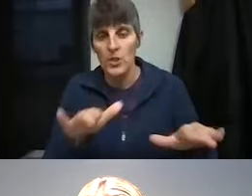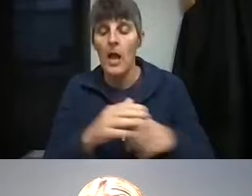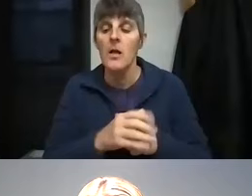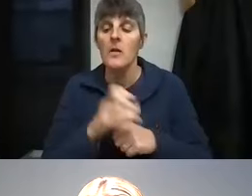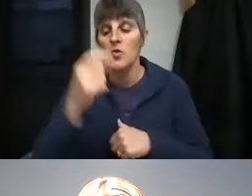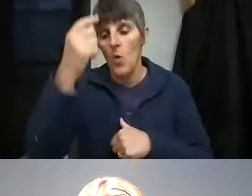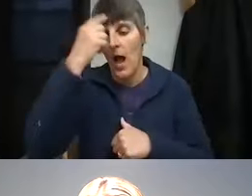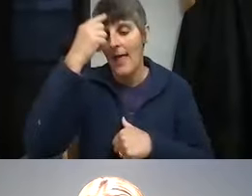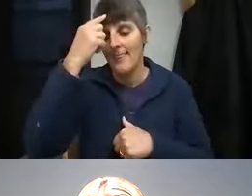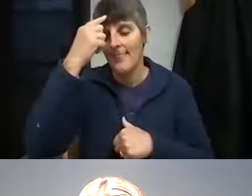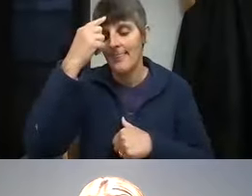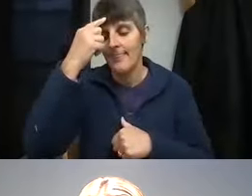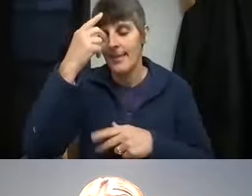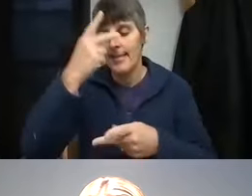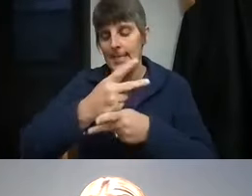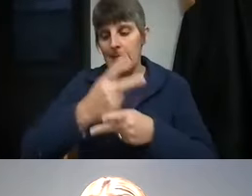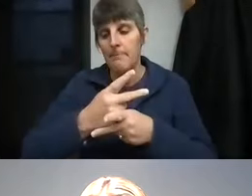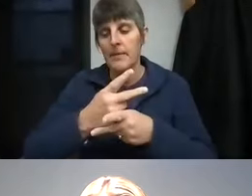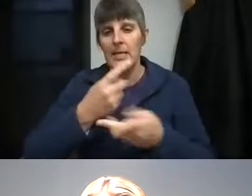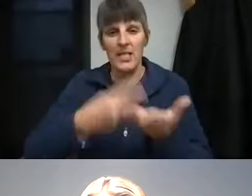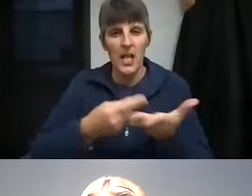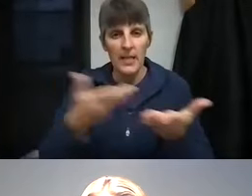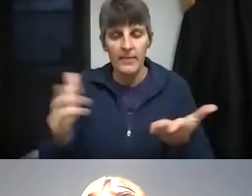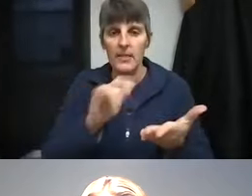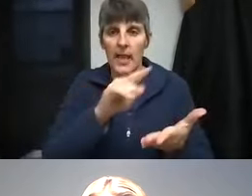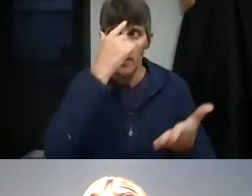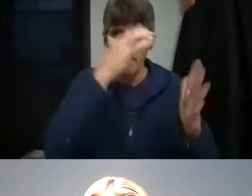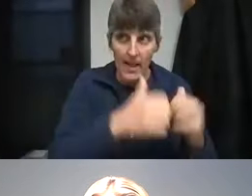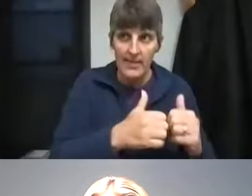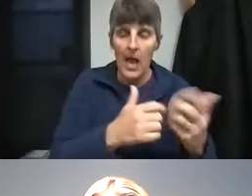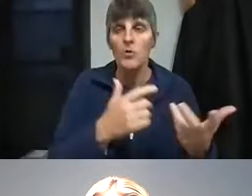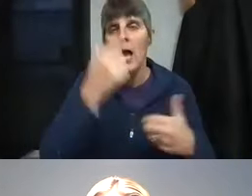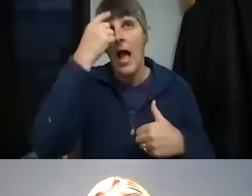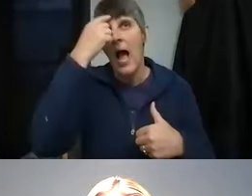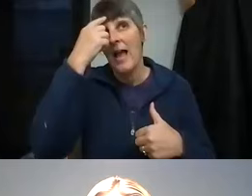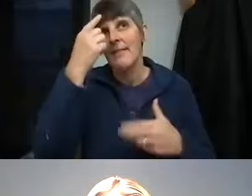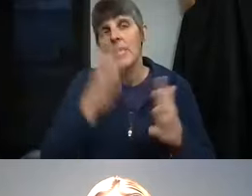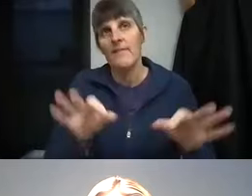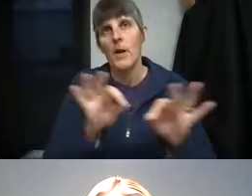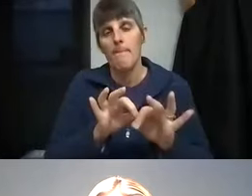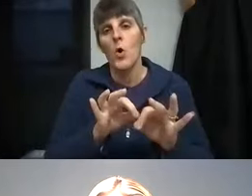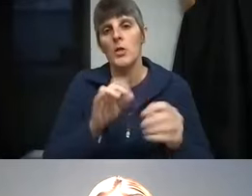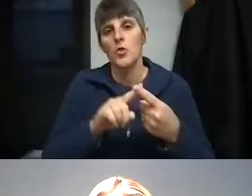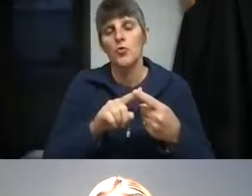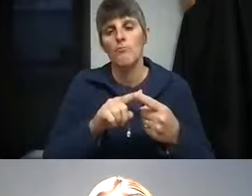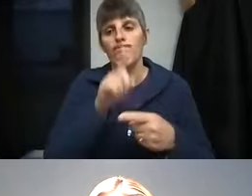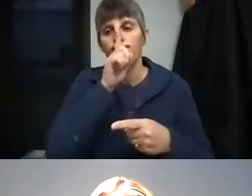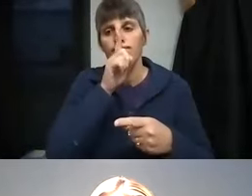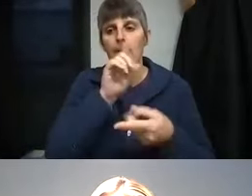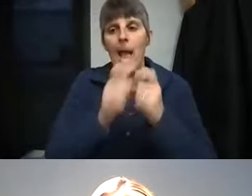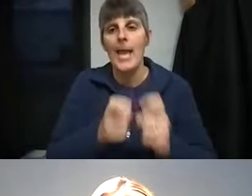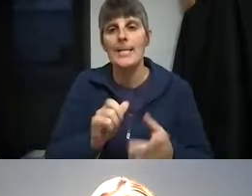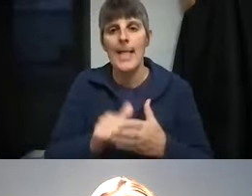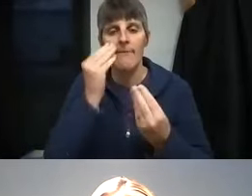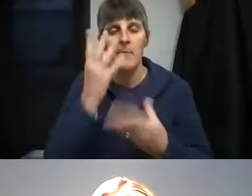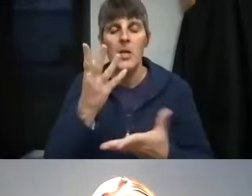keeping discussing stuff like their meltdowns, I think it's very important to edit that information, because